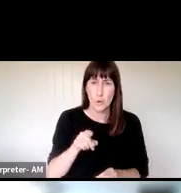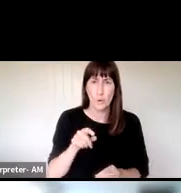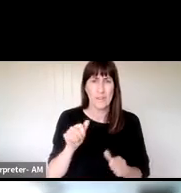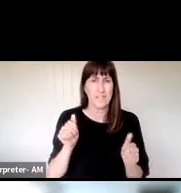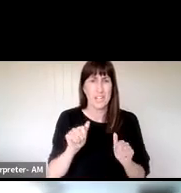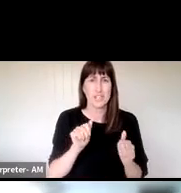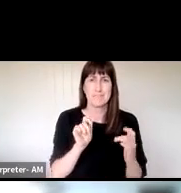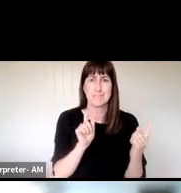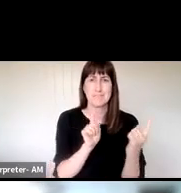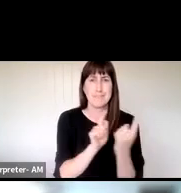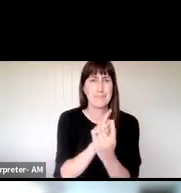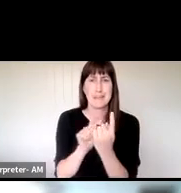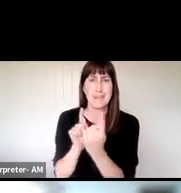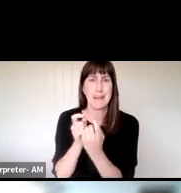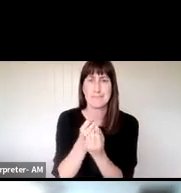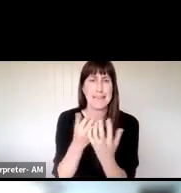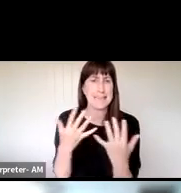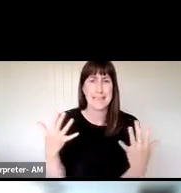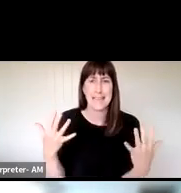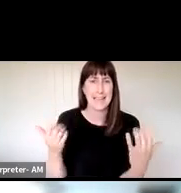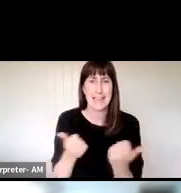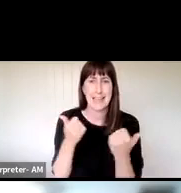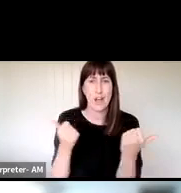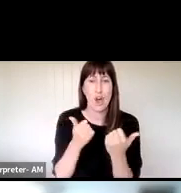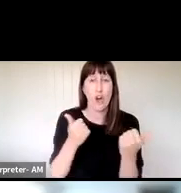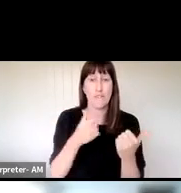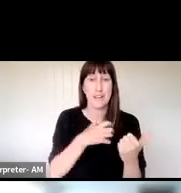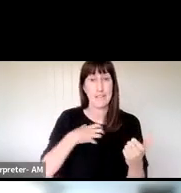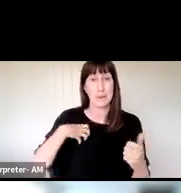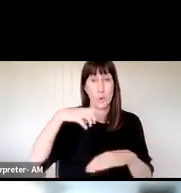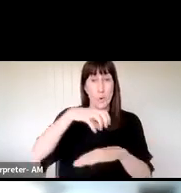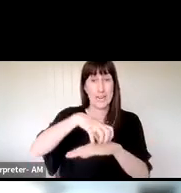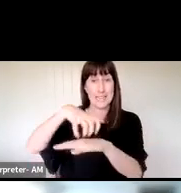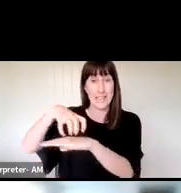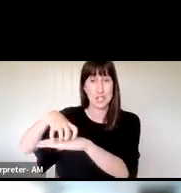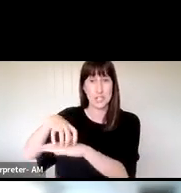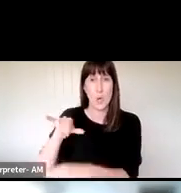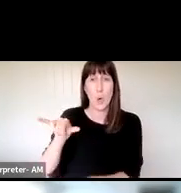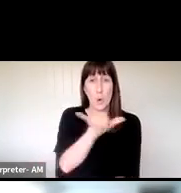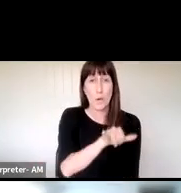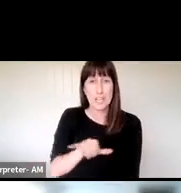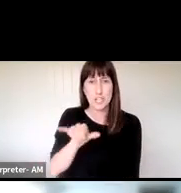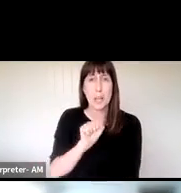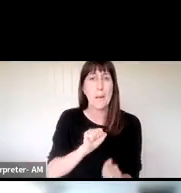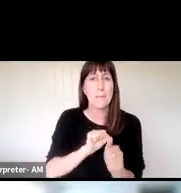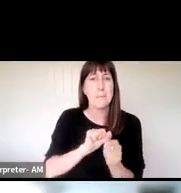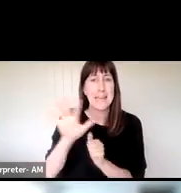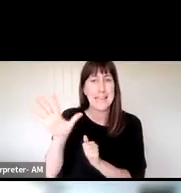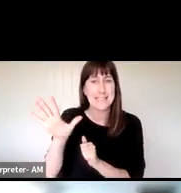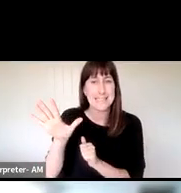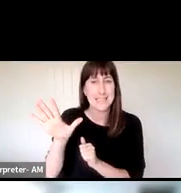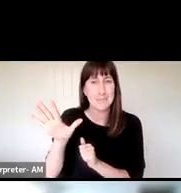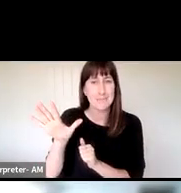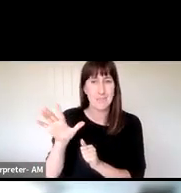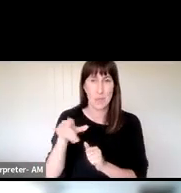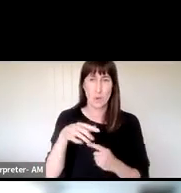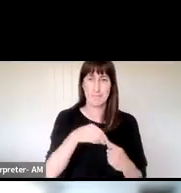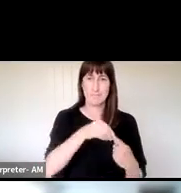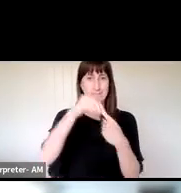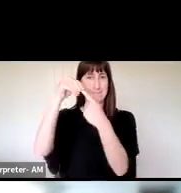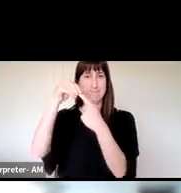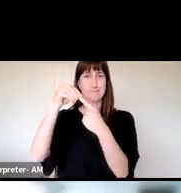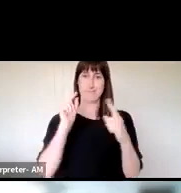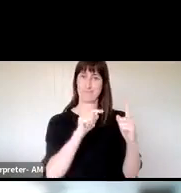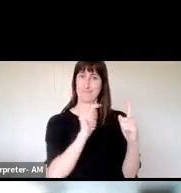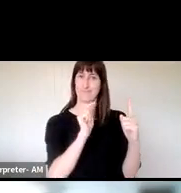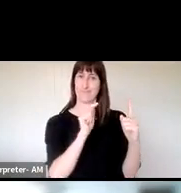government agencies. Who does it the best currently that can be held up as